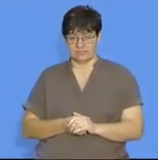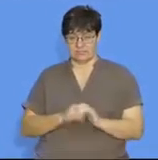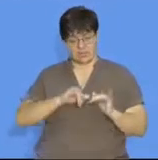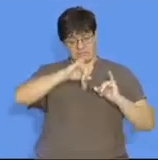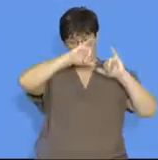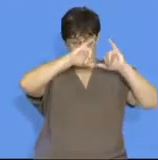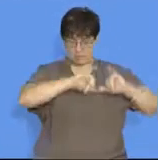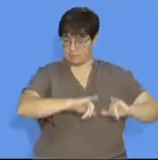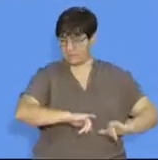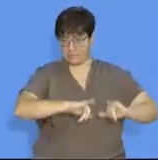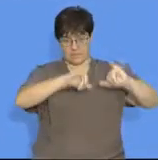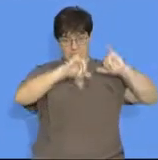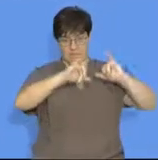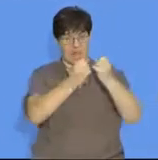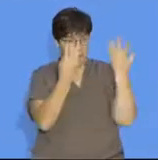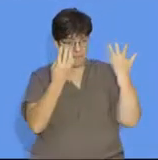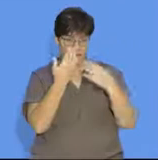identical, okay?